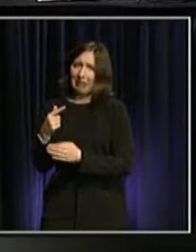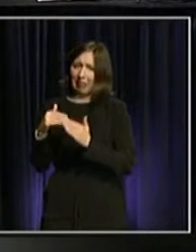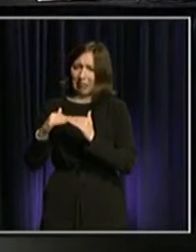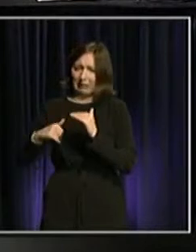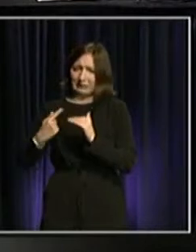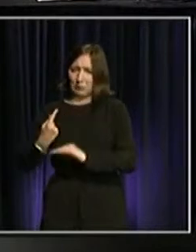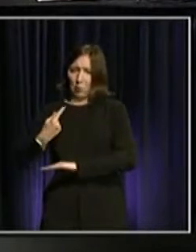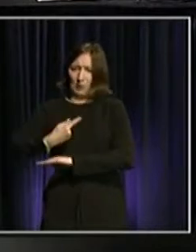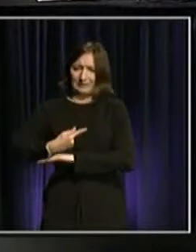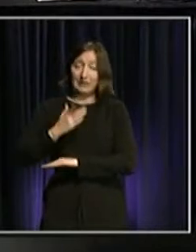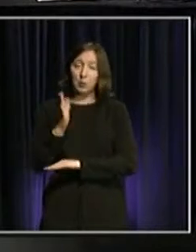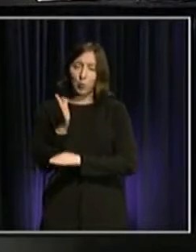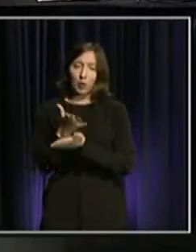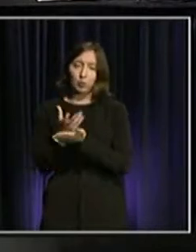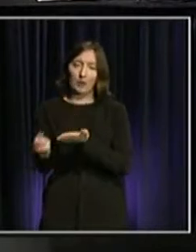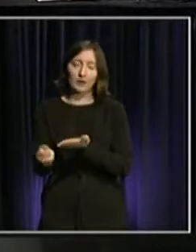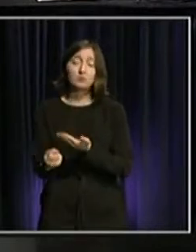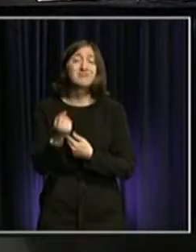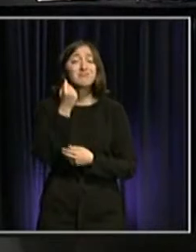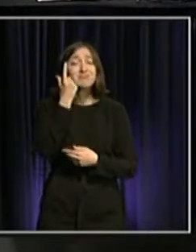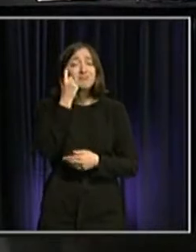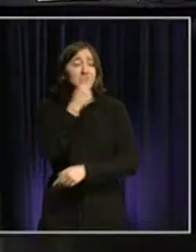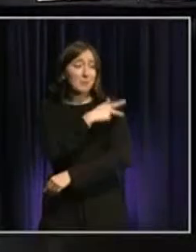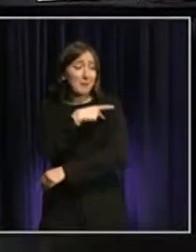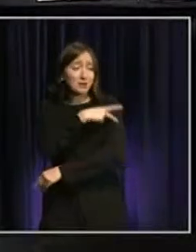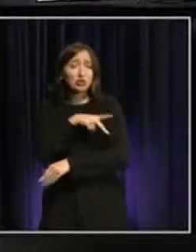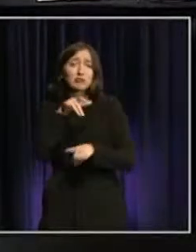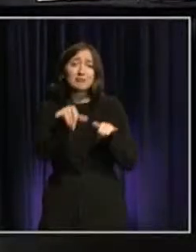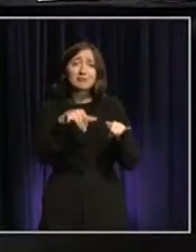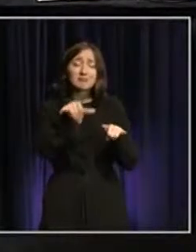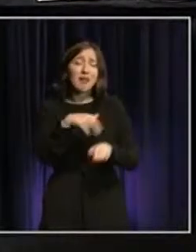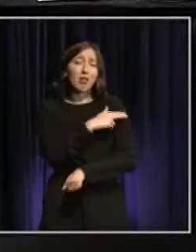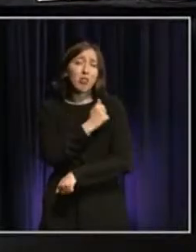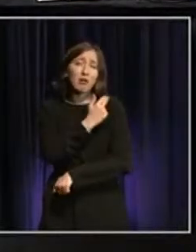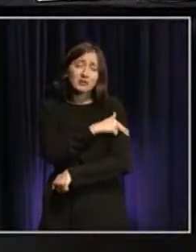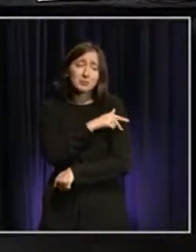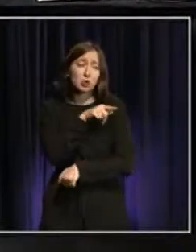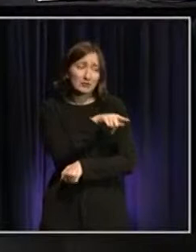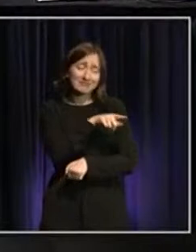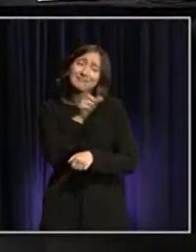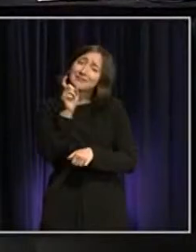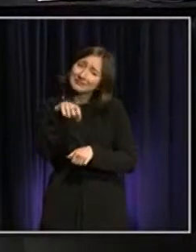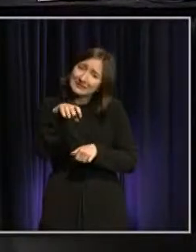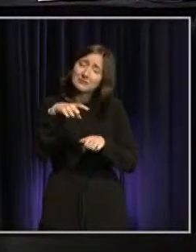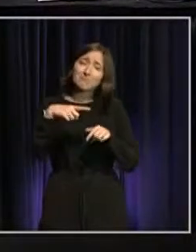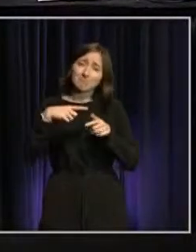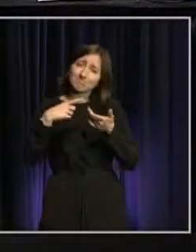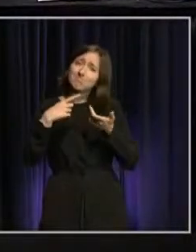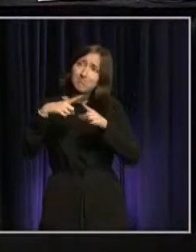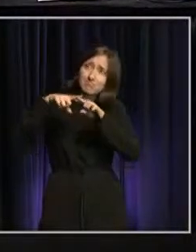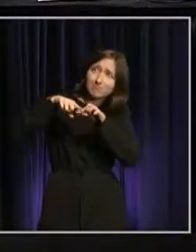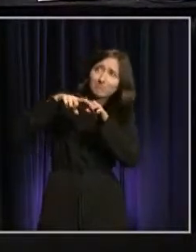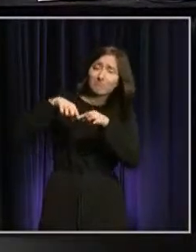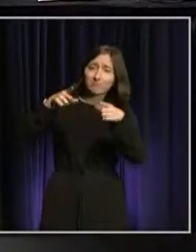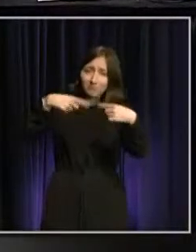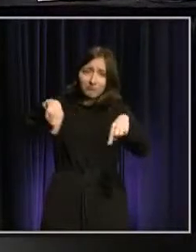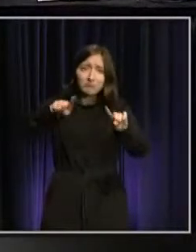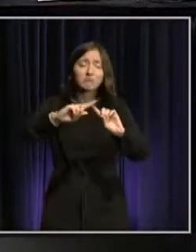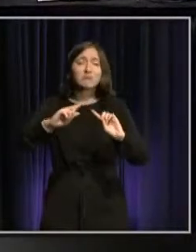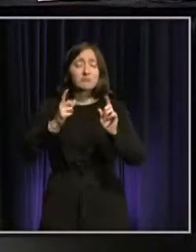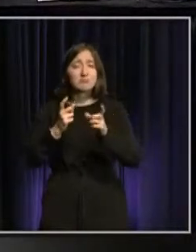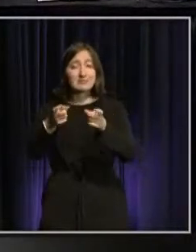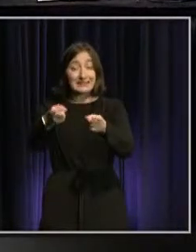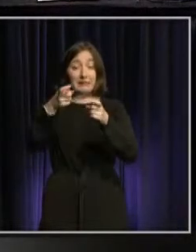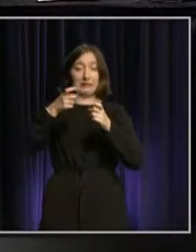blood. Patients in our hospitals are counting on us to step up to the challenge. The South Texas Blood and Tissue Center has 6 donor rooms available in this